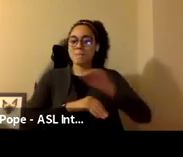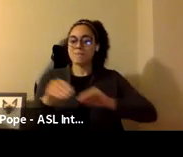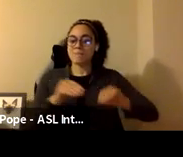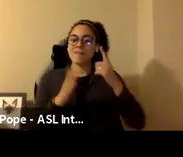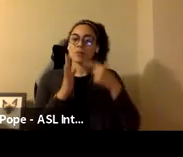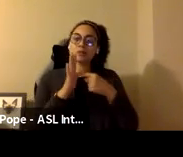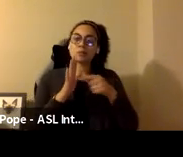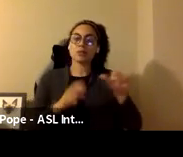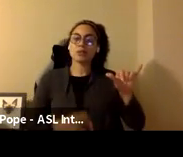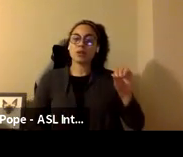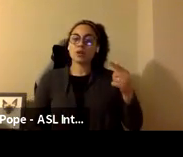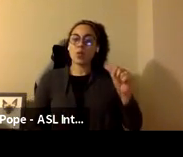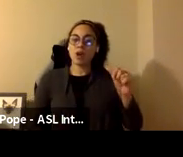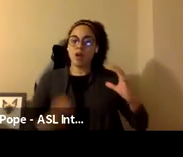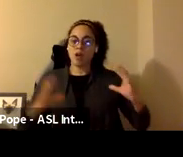ball or any kind of